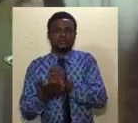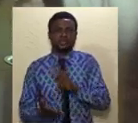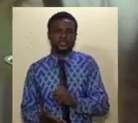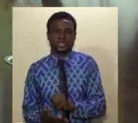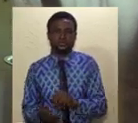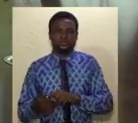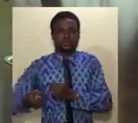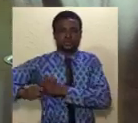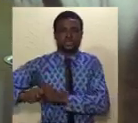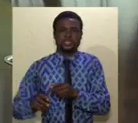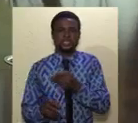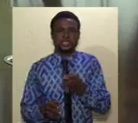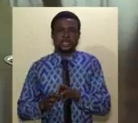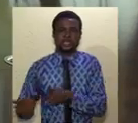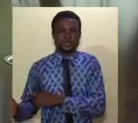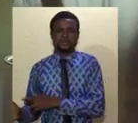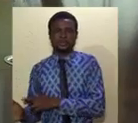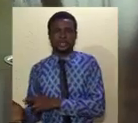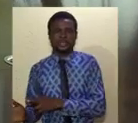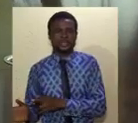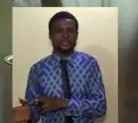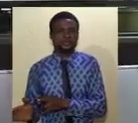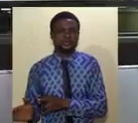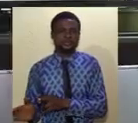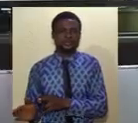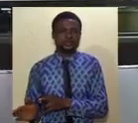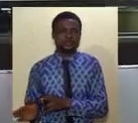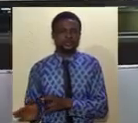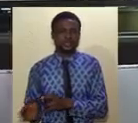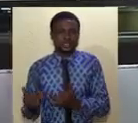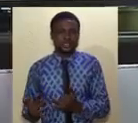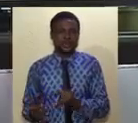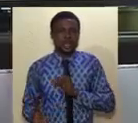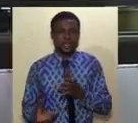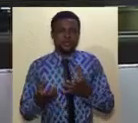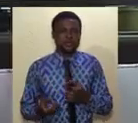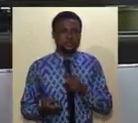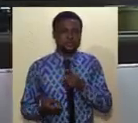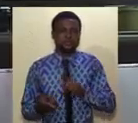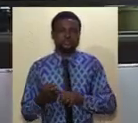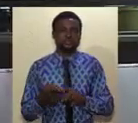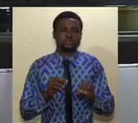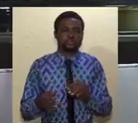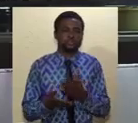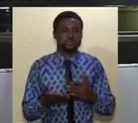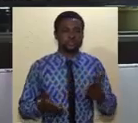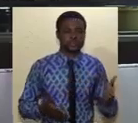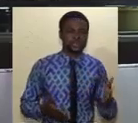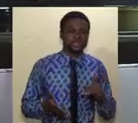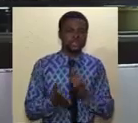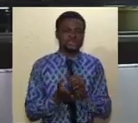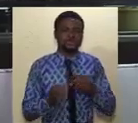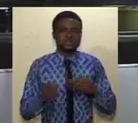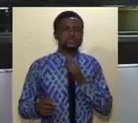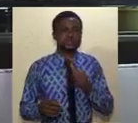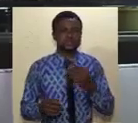rights. Statistics have shown are the ones that are abusing them. At this point, I want you to do something that we didn't do. Can you just tell us